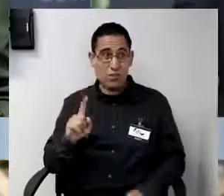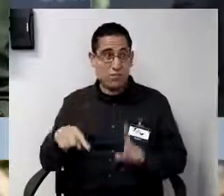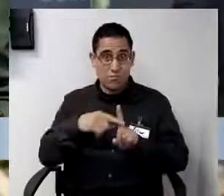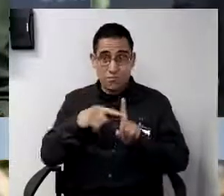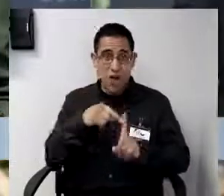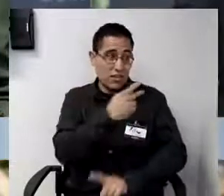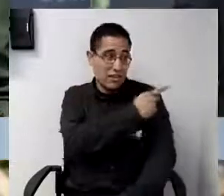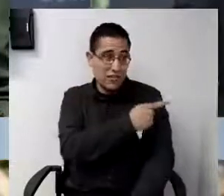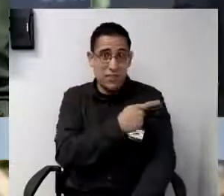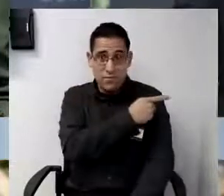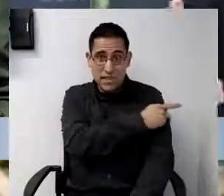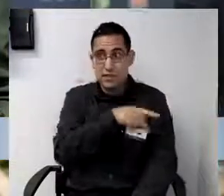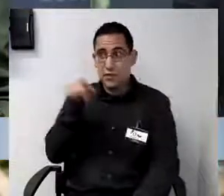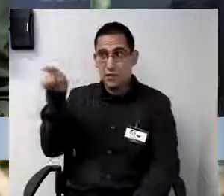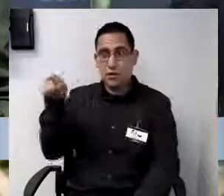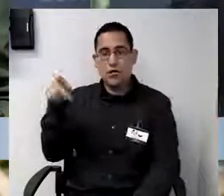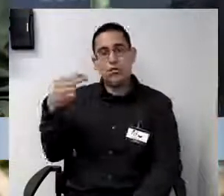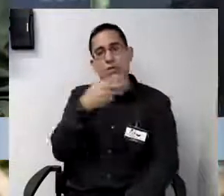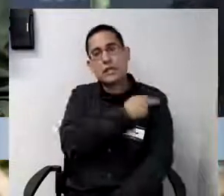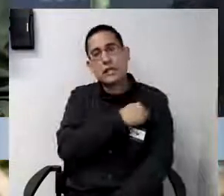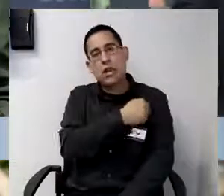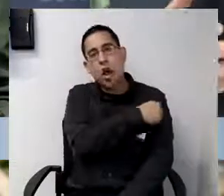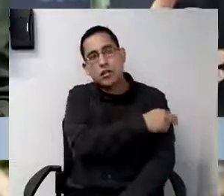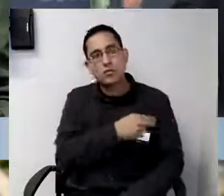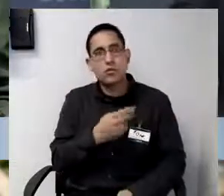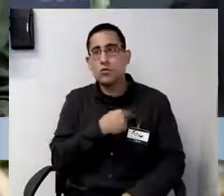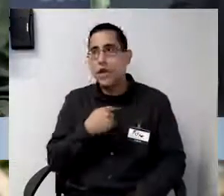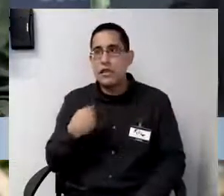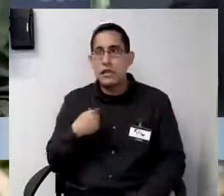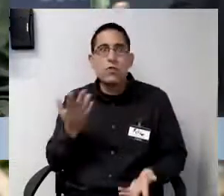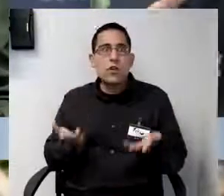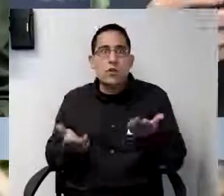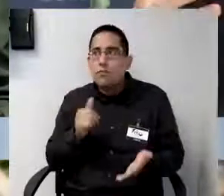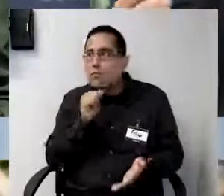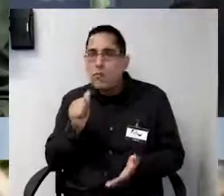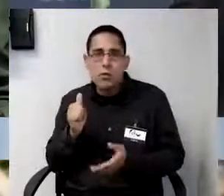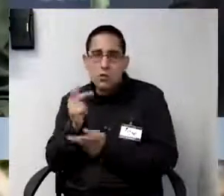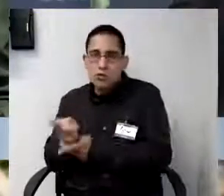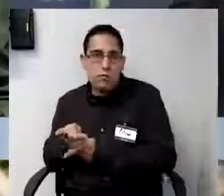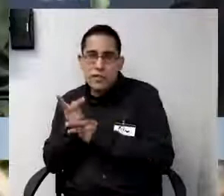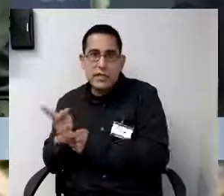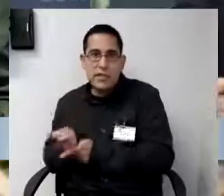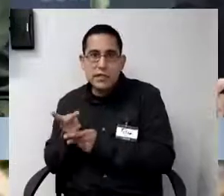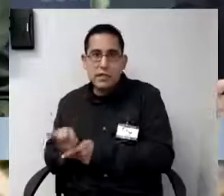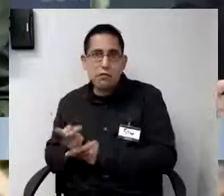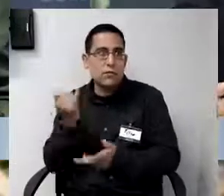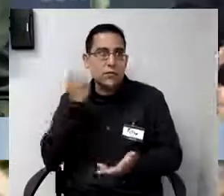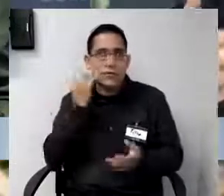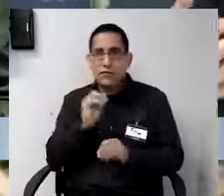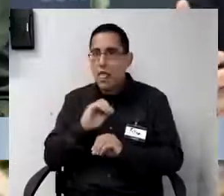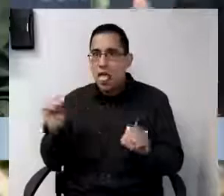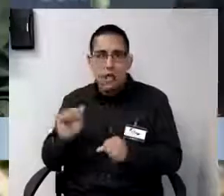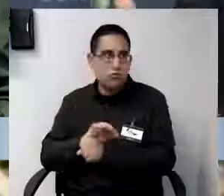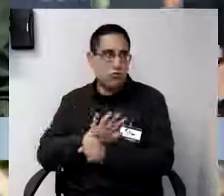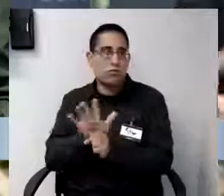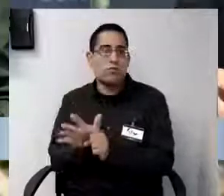those might be patients that we would not otherwise be taking care of. If we didn't have this virus out there, if we didn't have that pandemic,